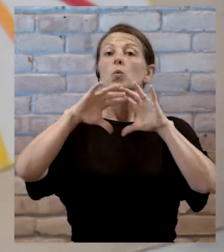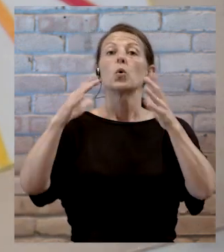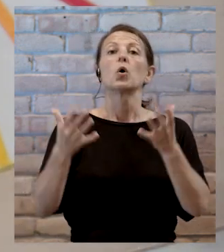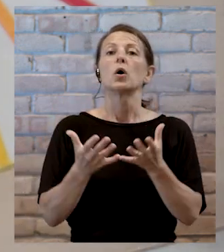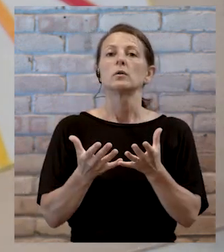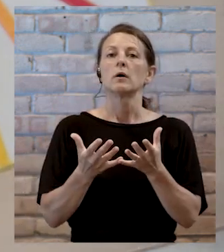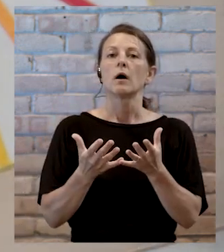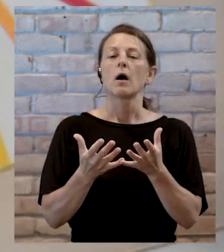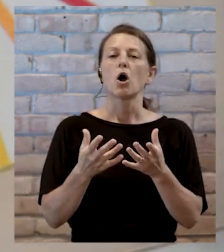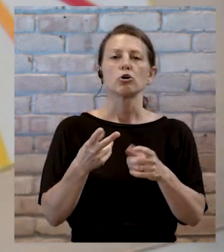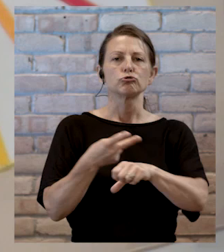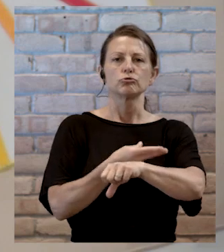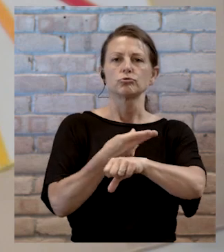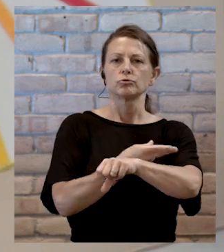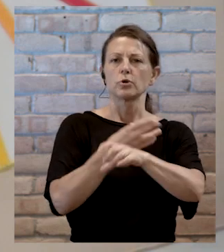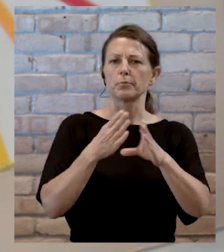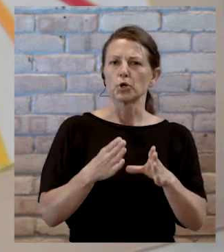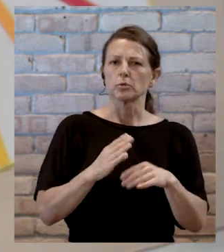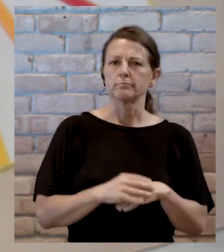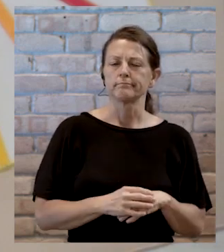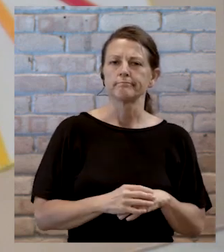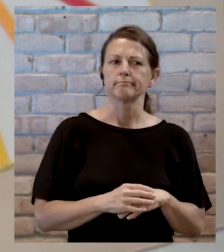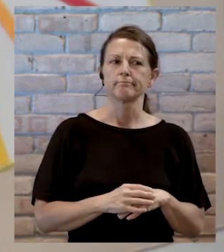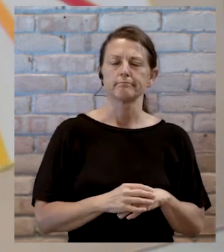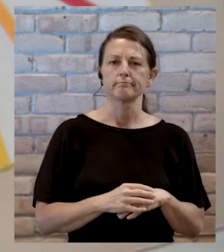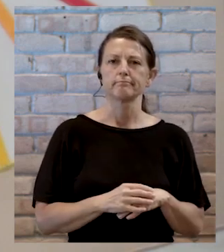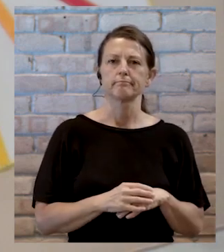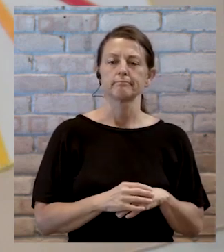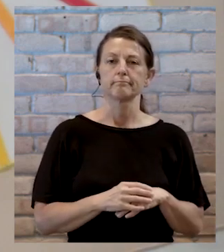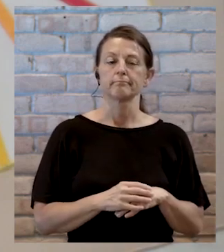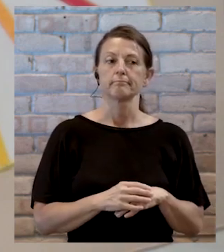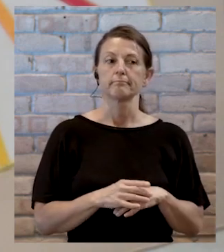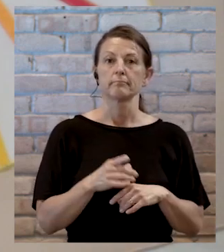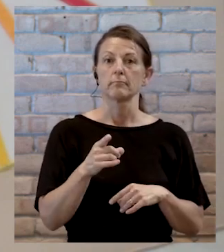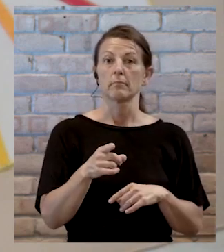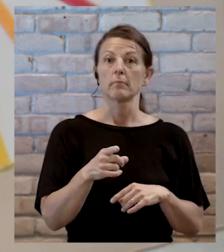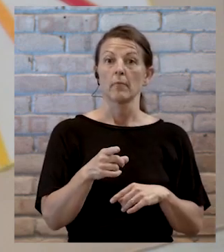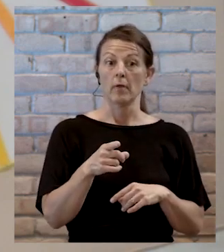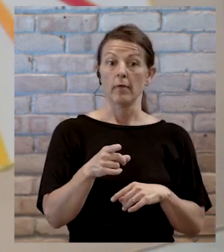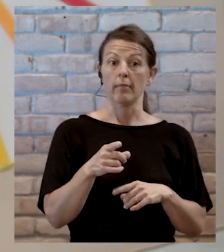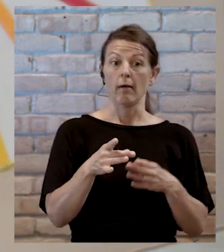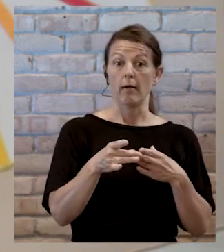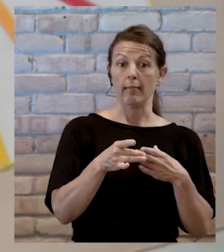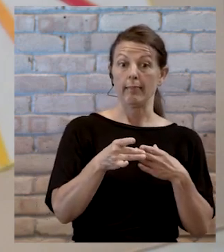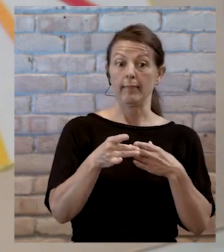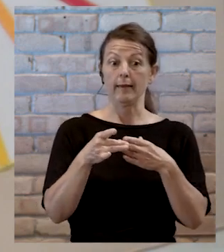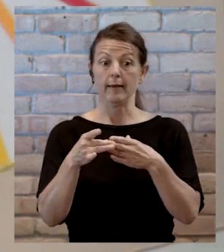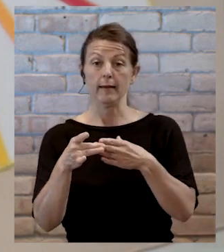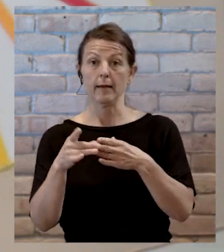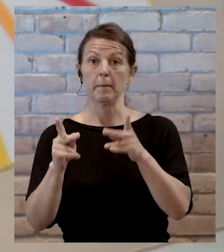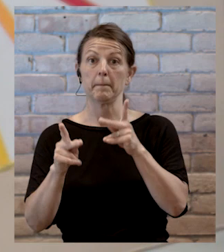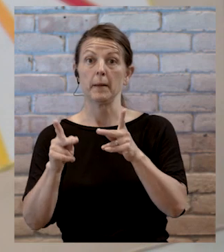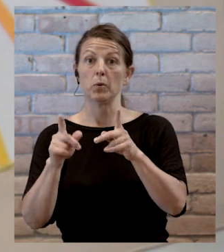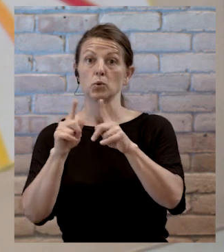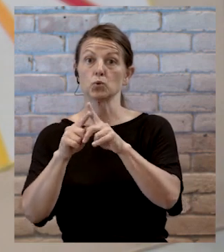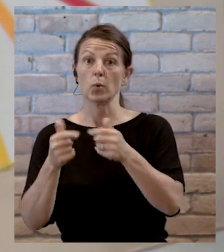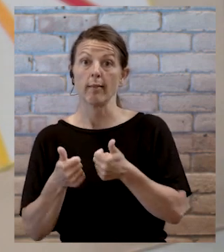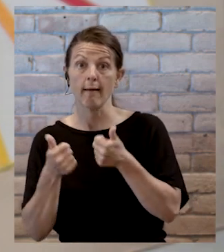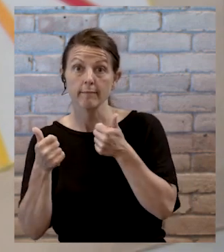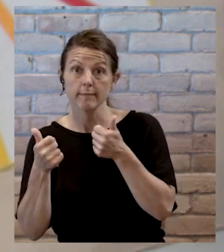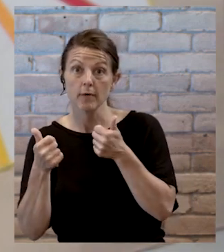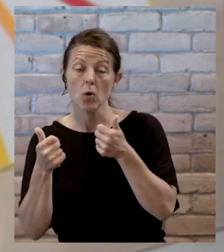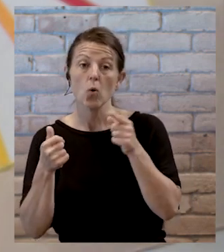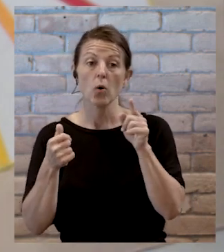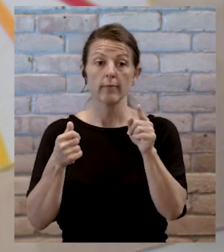people. Are they shepherding them toward life? Or are they shepherding them toward